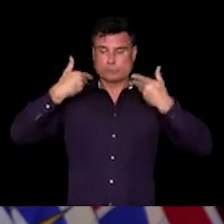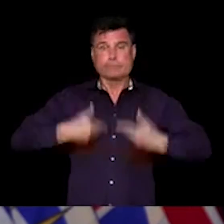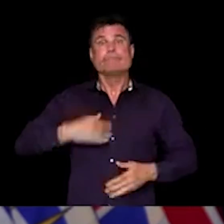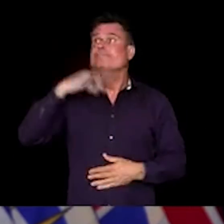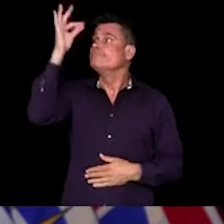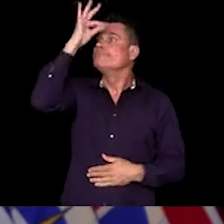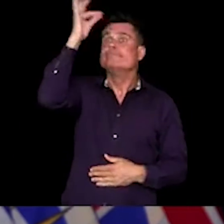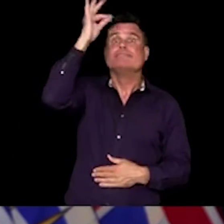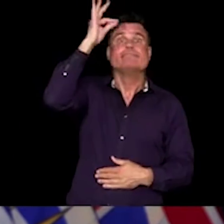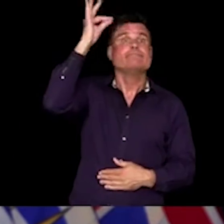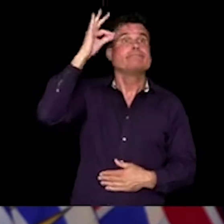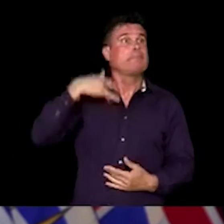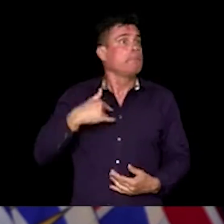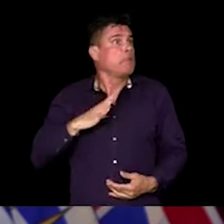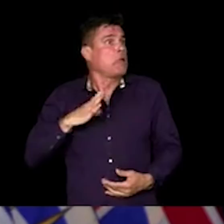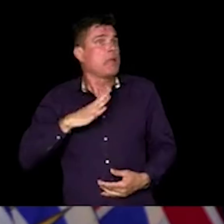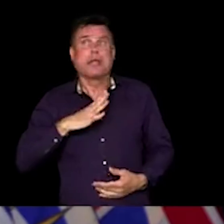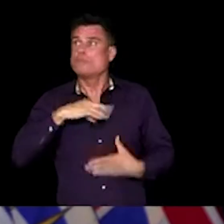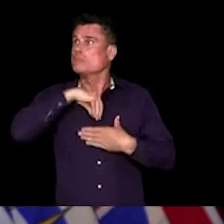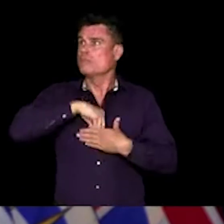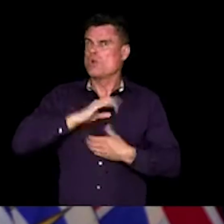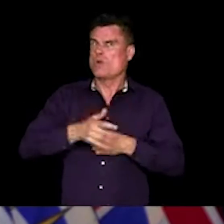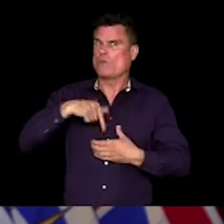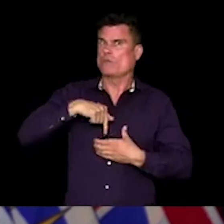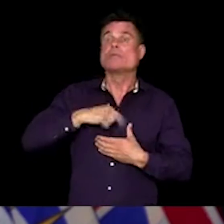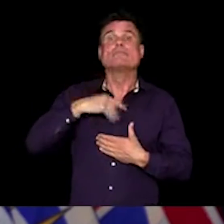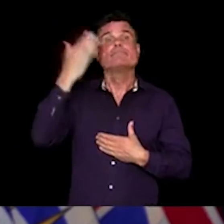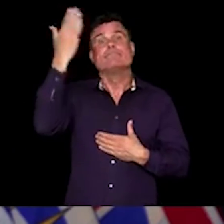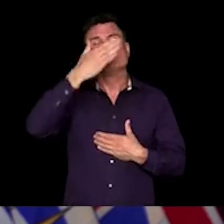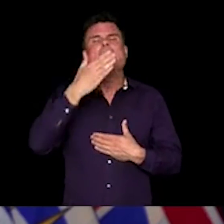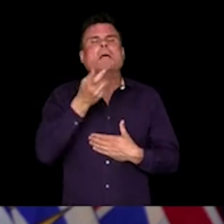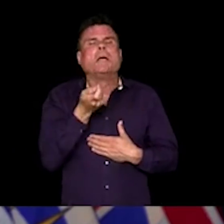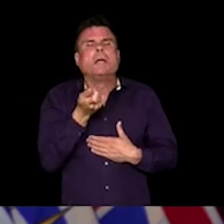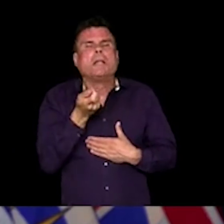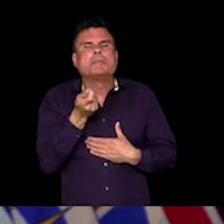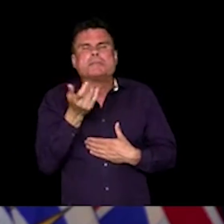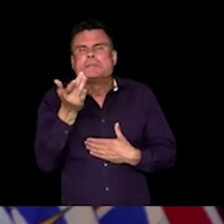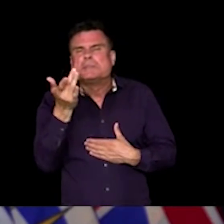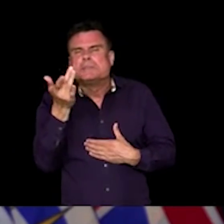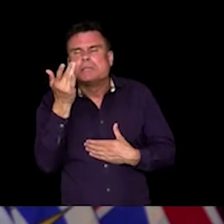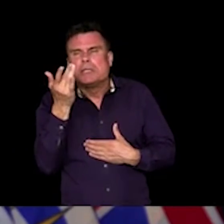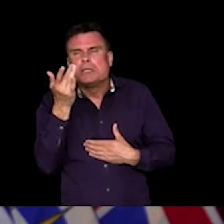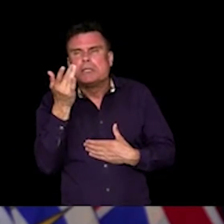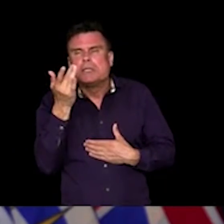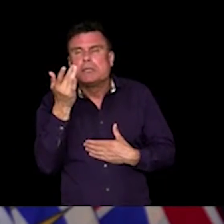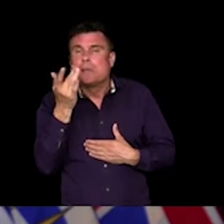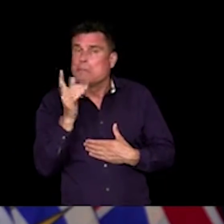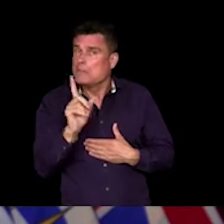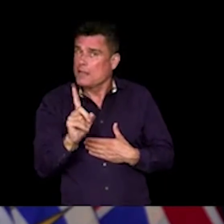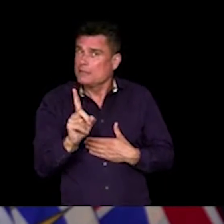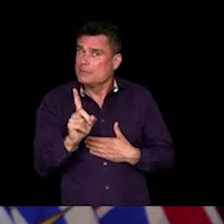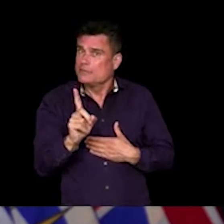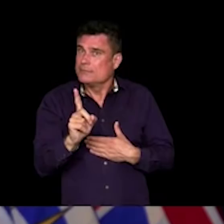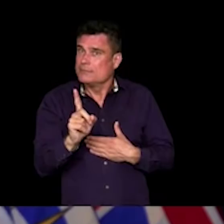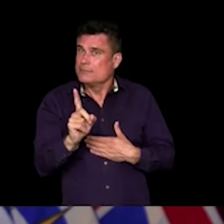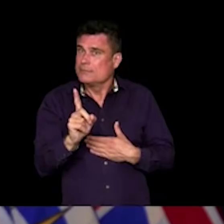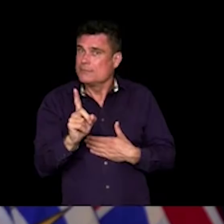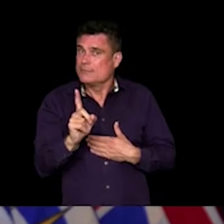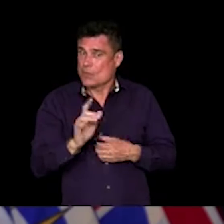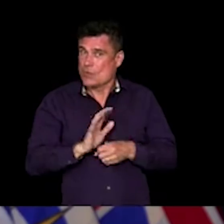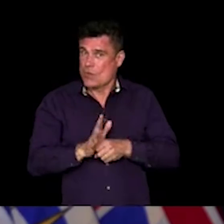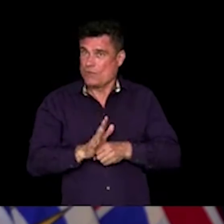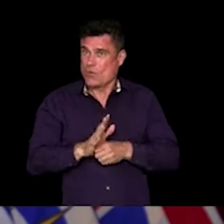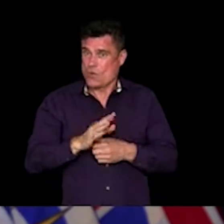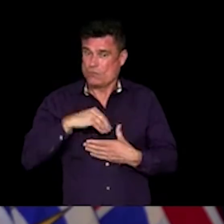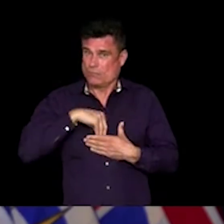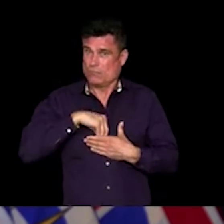high viral loads, we call it. So they can have infection in their secretions, virus in their secretions that can infect others.